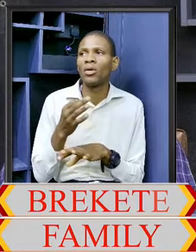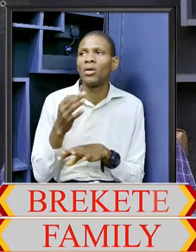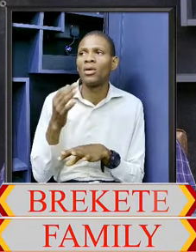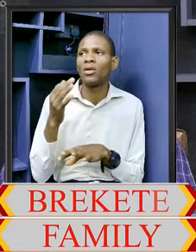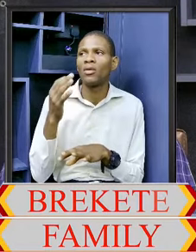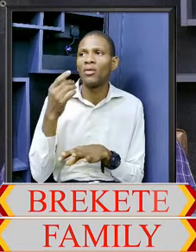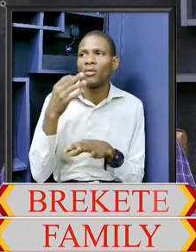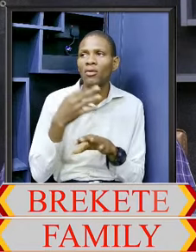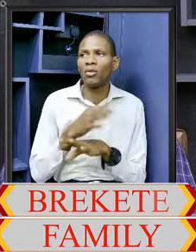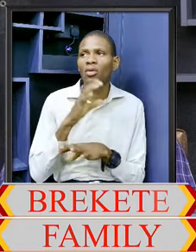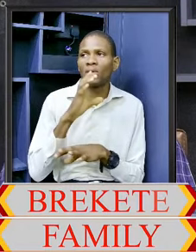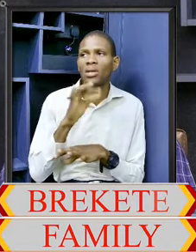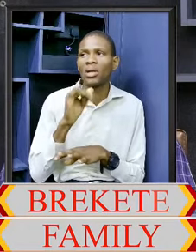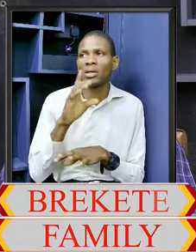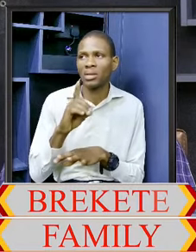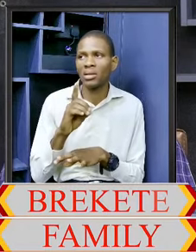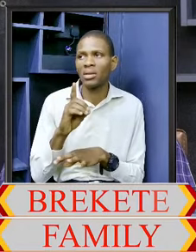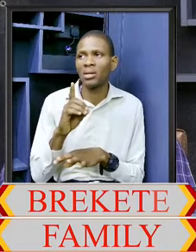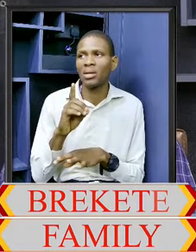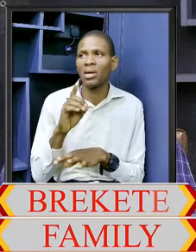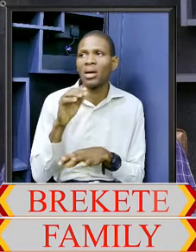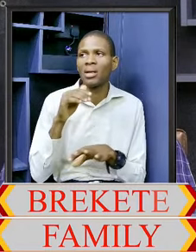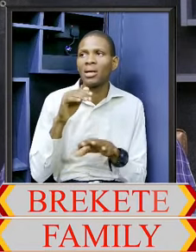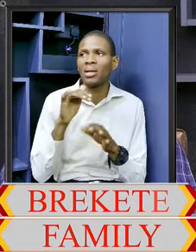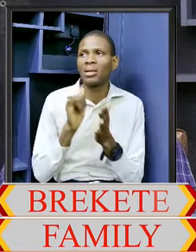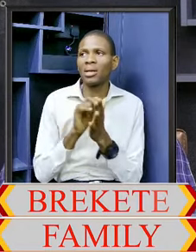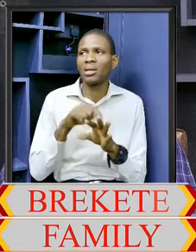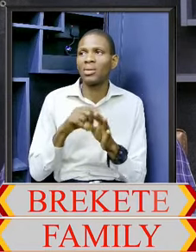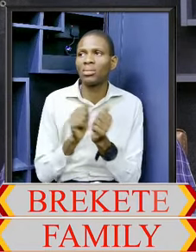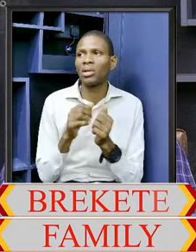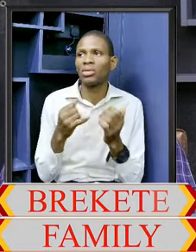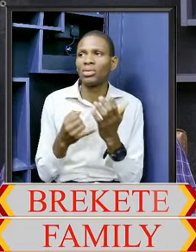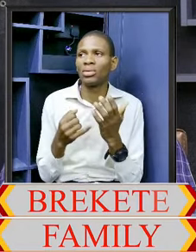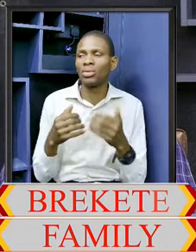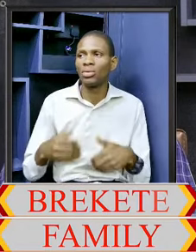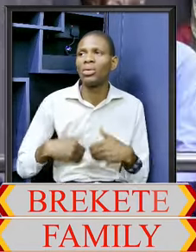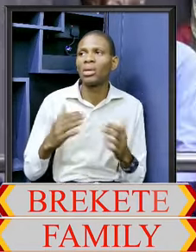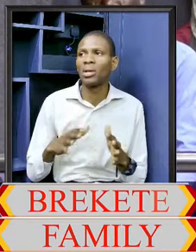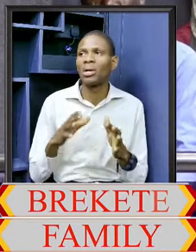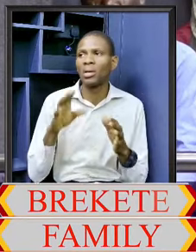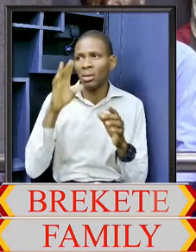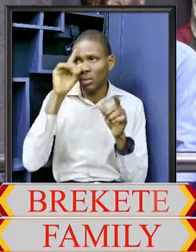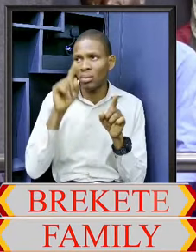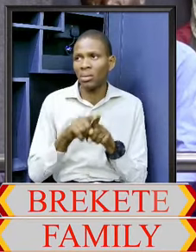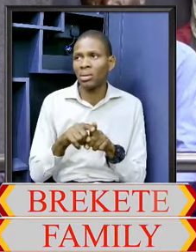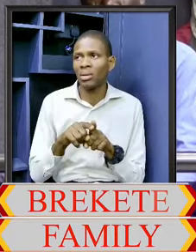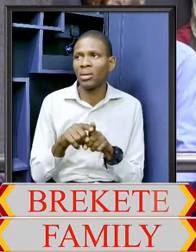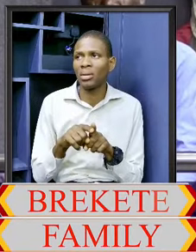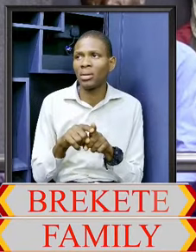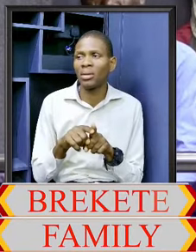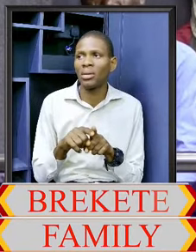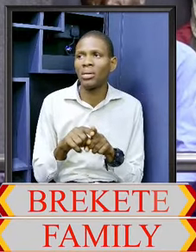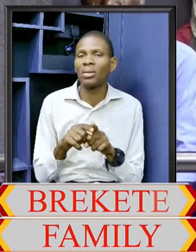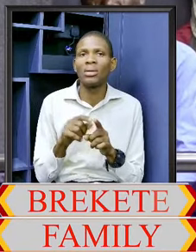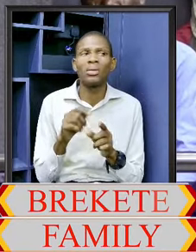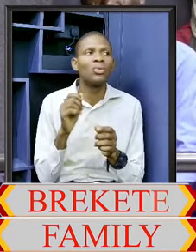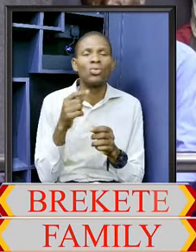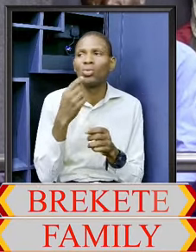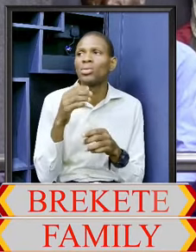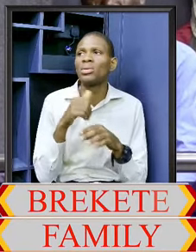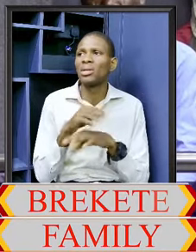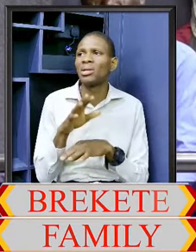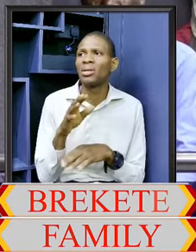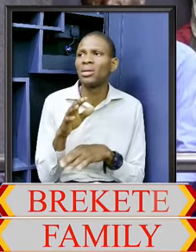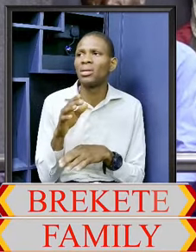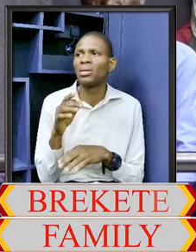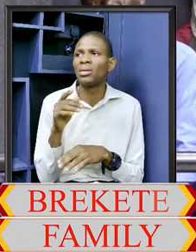false CID? Because I went there as of that time with my younger brother, but him himself was the police, but he disguised himself. Now we send you go there.